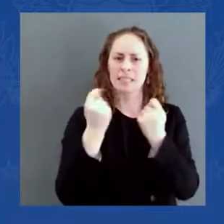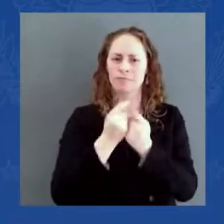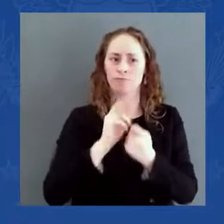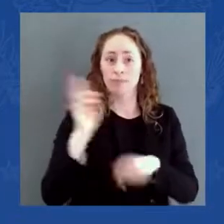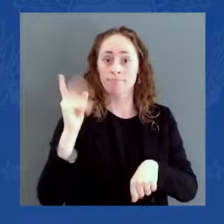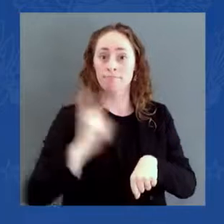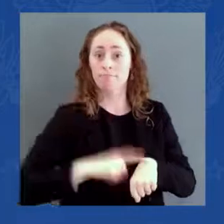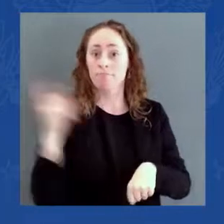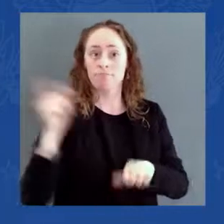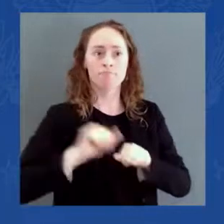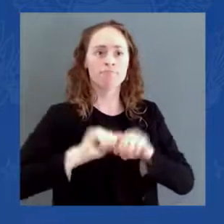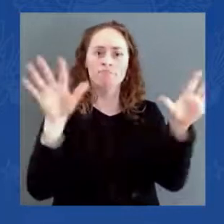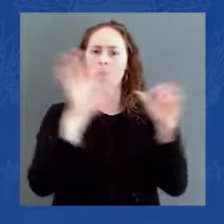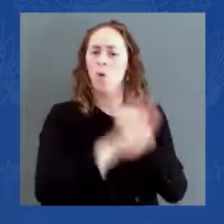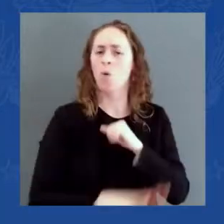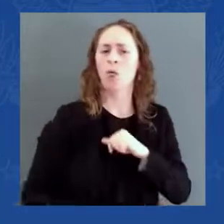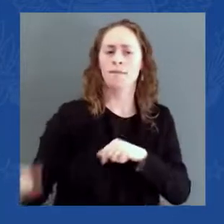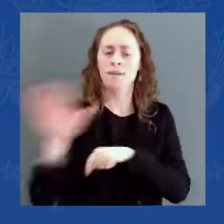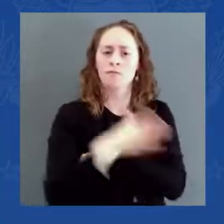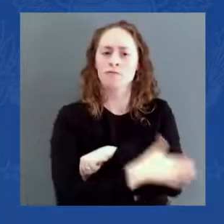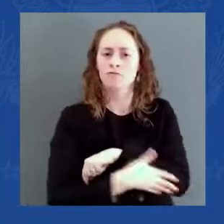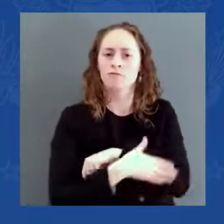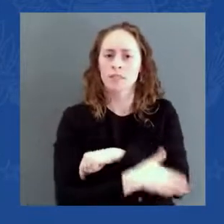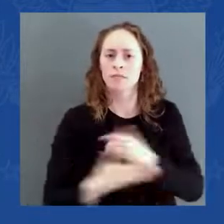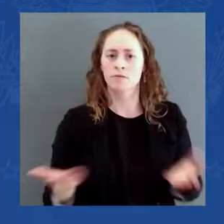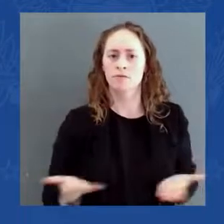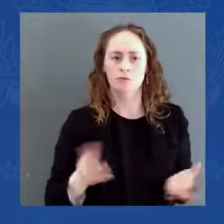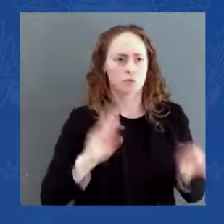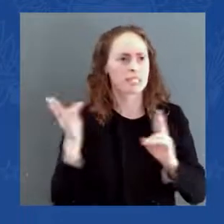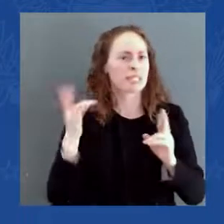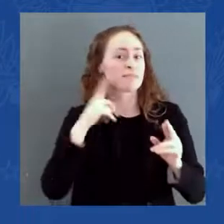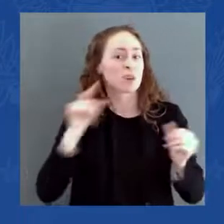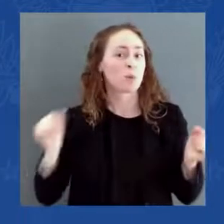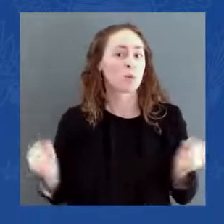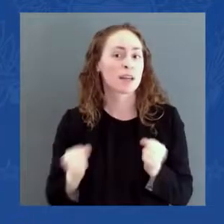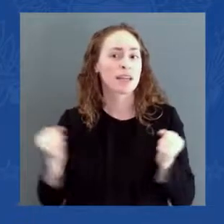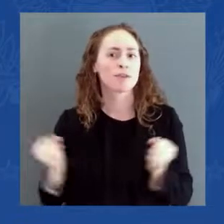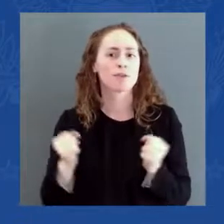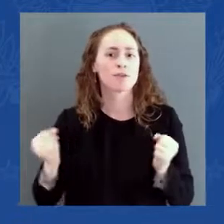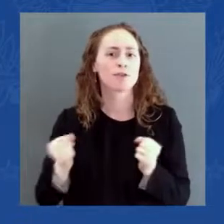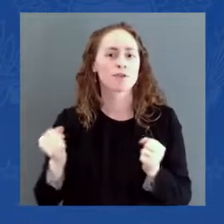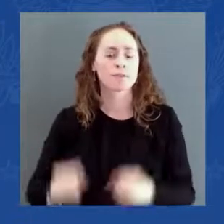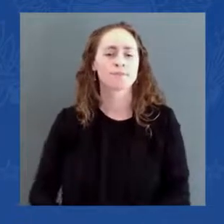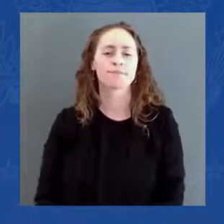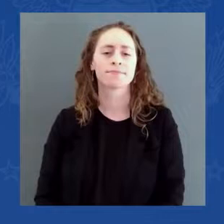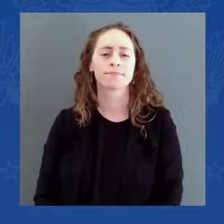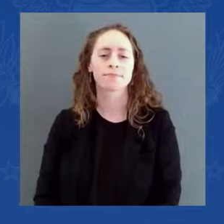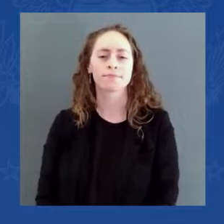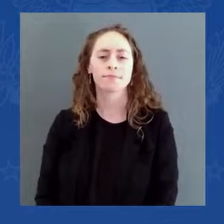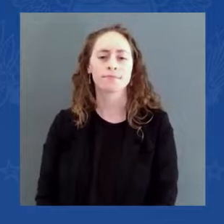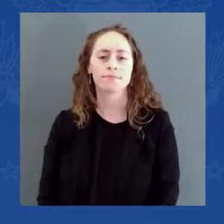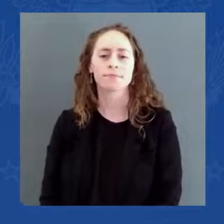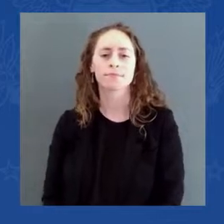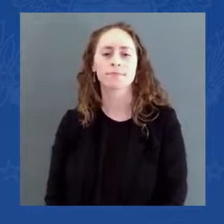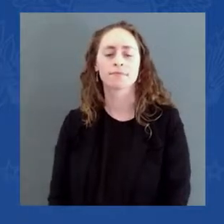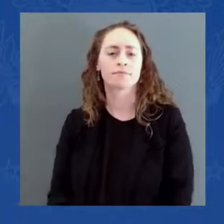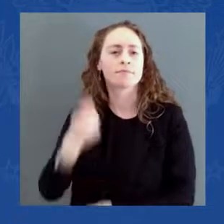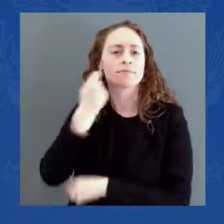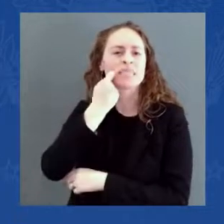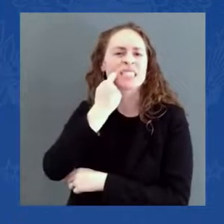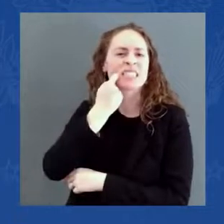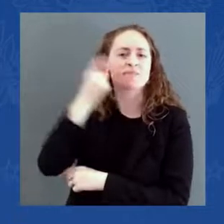governor in Minnesota who was raving about the positive impact it's had on his state. But there's other states the same, in the